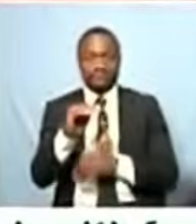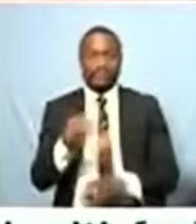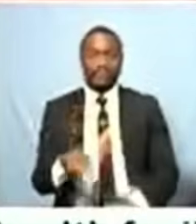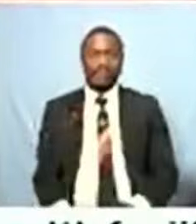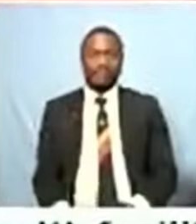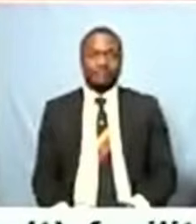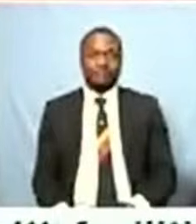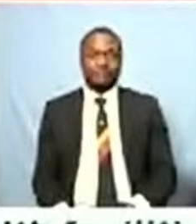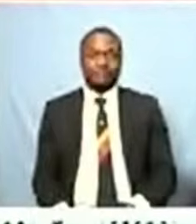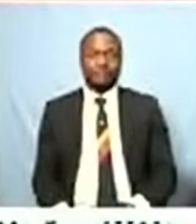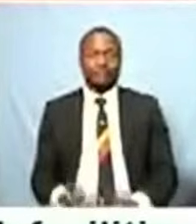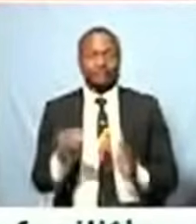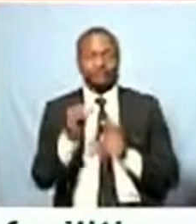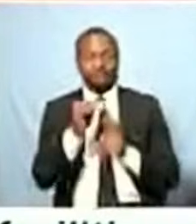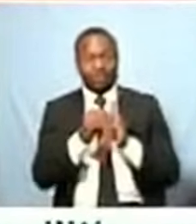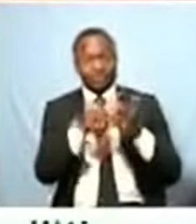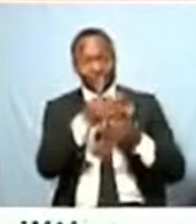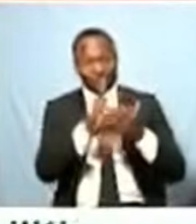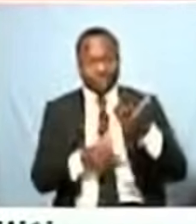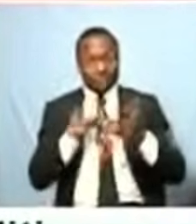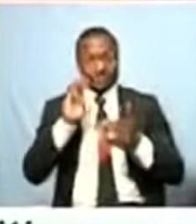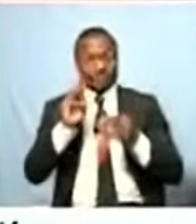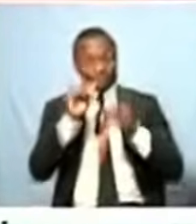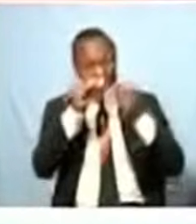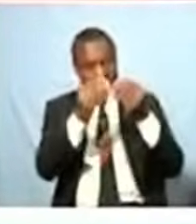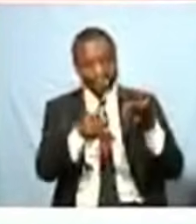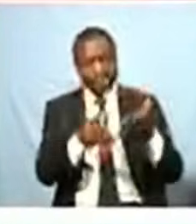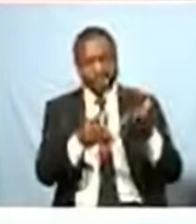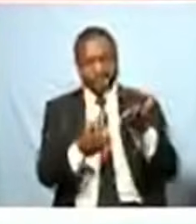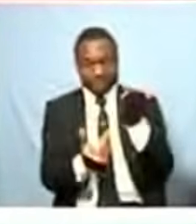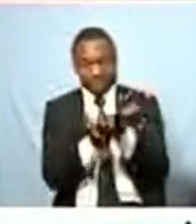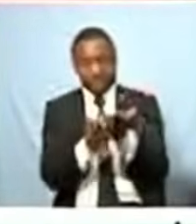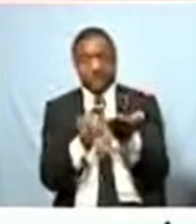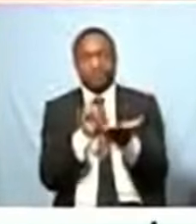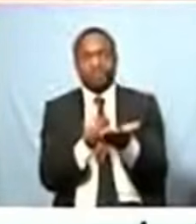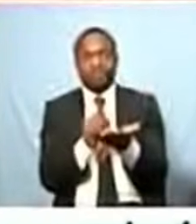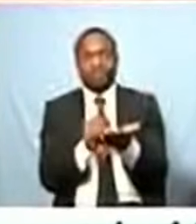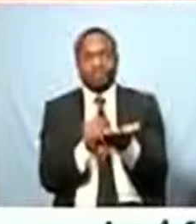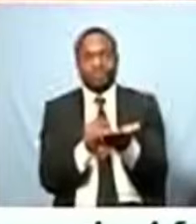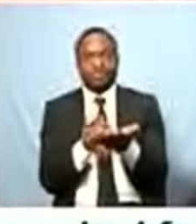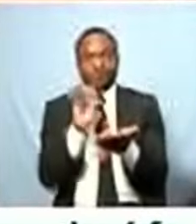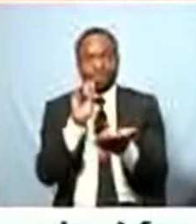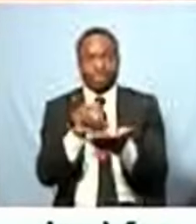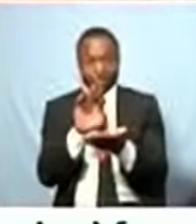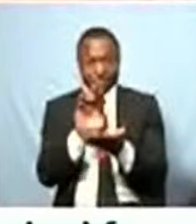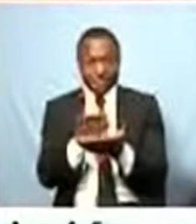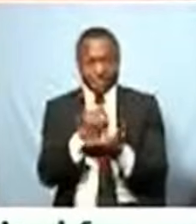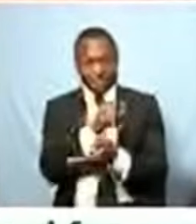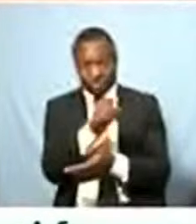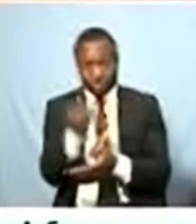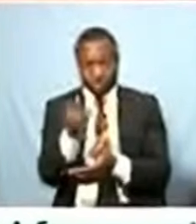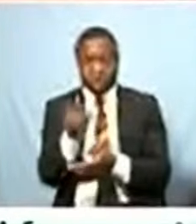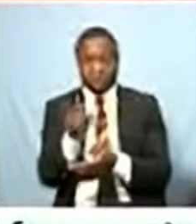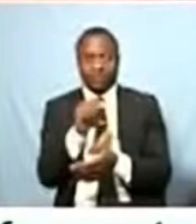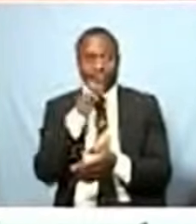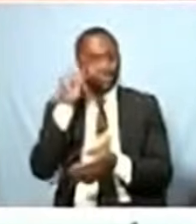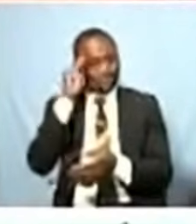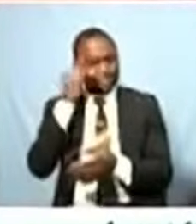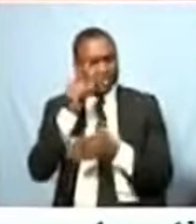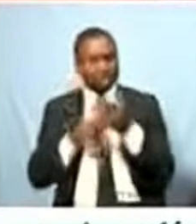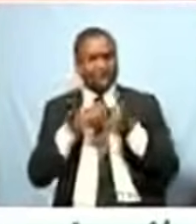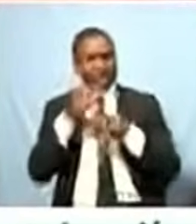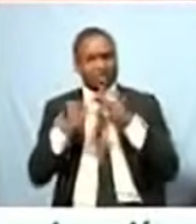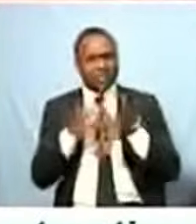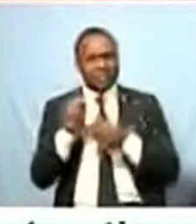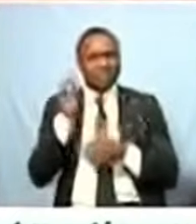are too long. I will make them available. They are attached here. In fact, I'll be putting them here for you. I don't know what it means